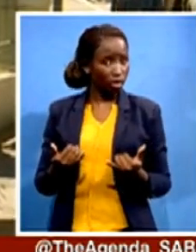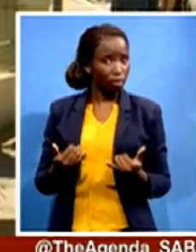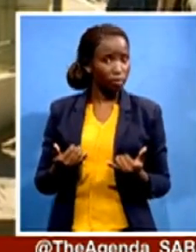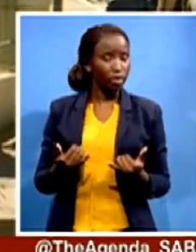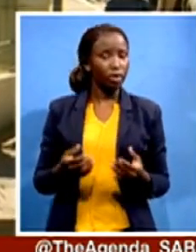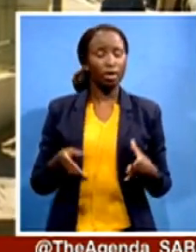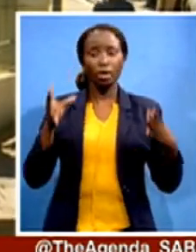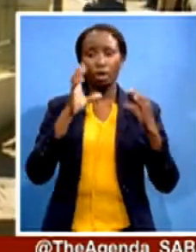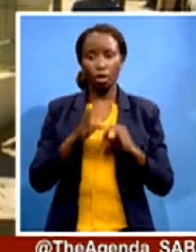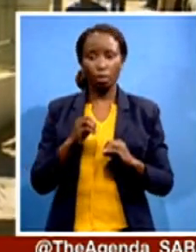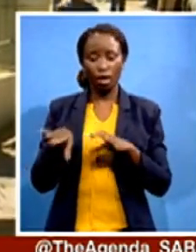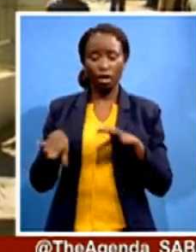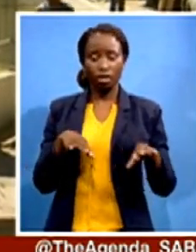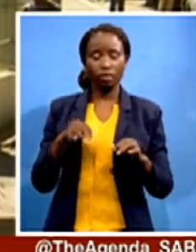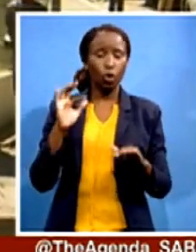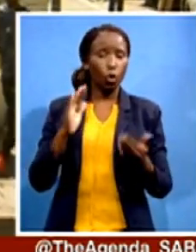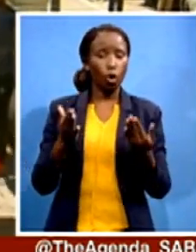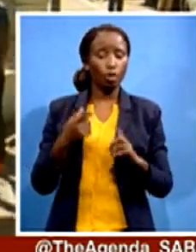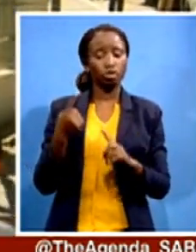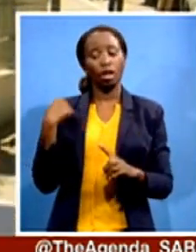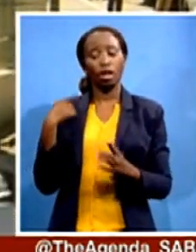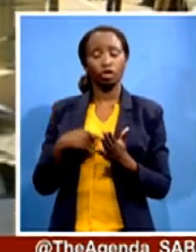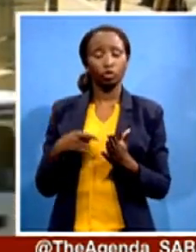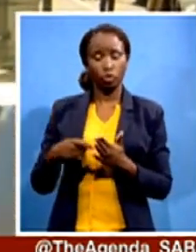But if push comes to shove, we are going to stop the classes.